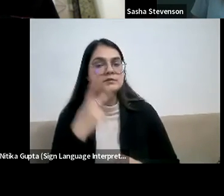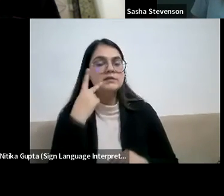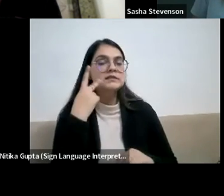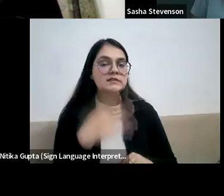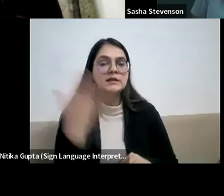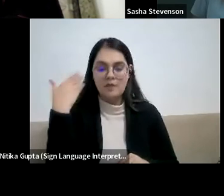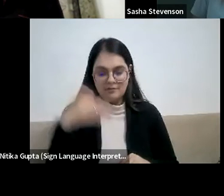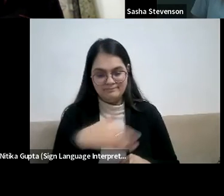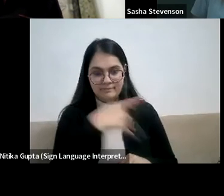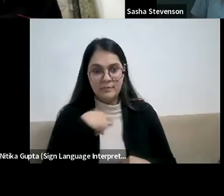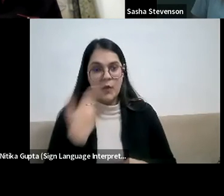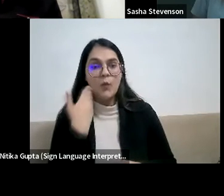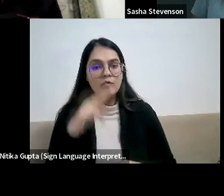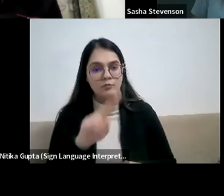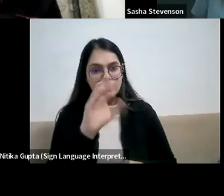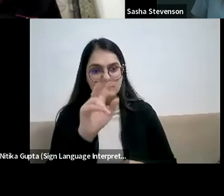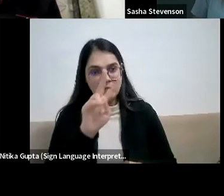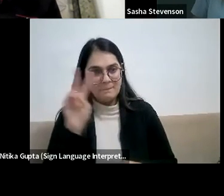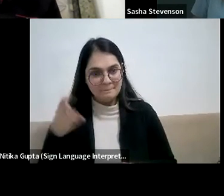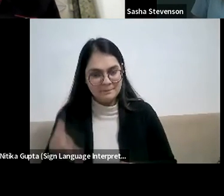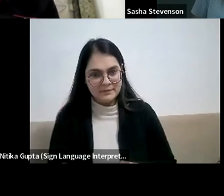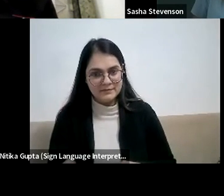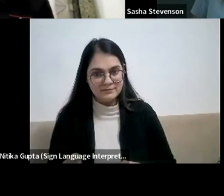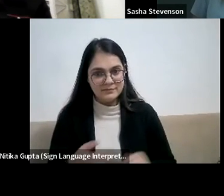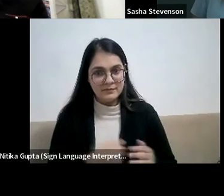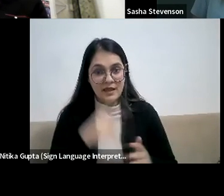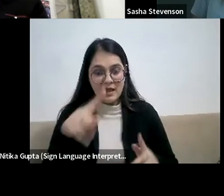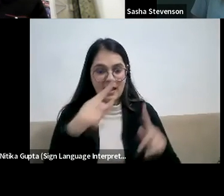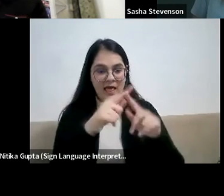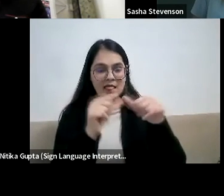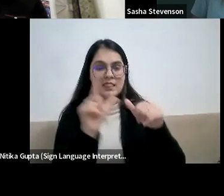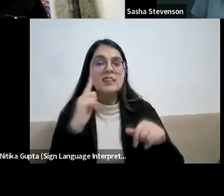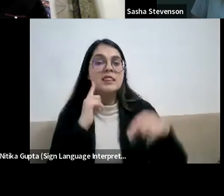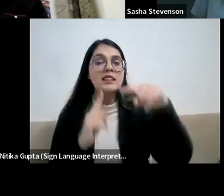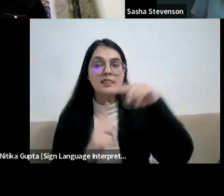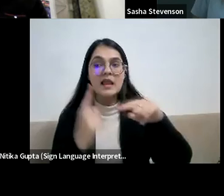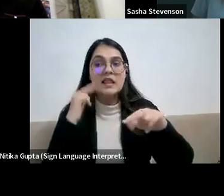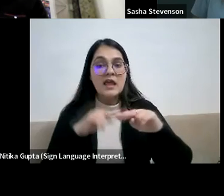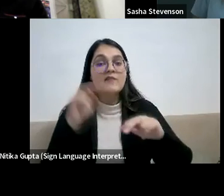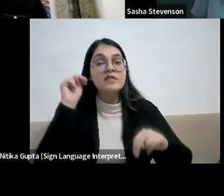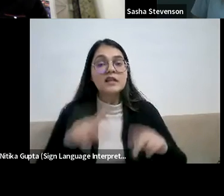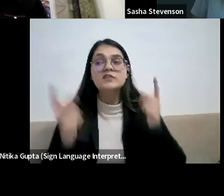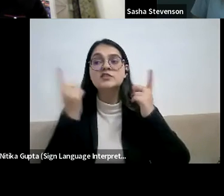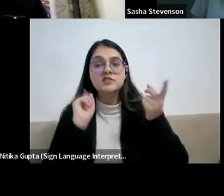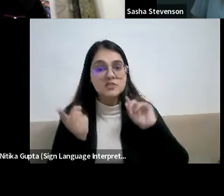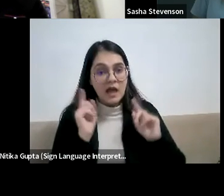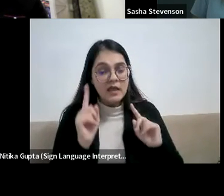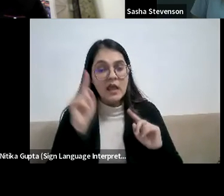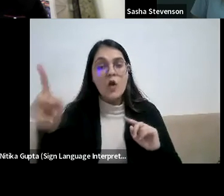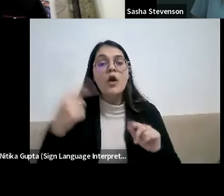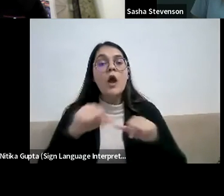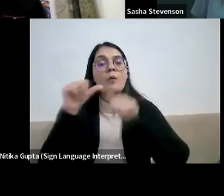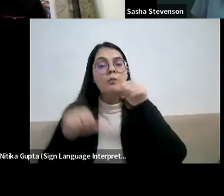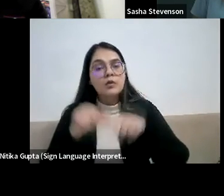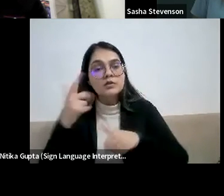21st century that if a Dalit would like to marry and he wants to take a procession of the Dula